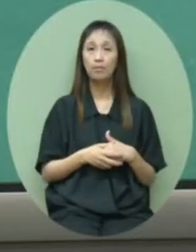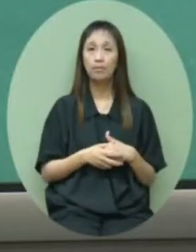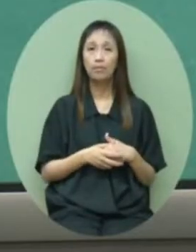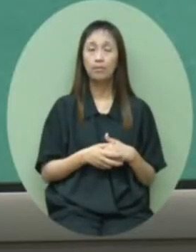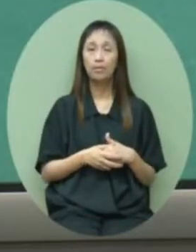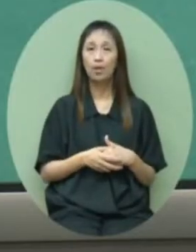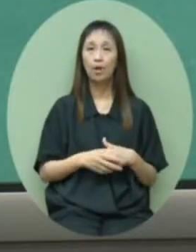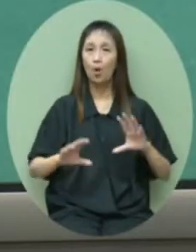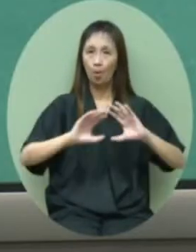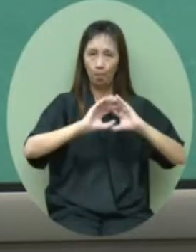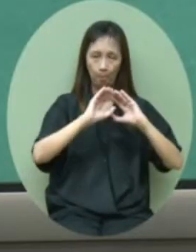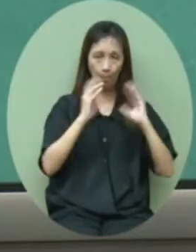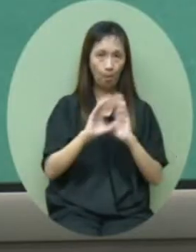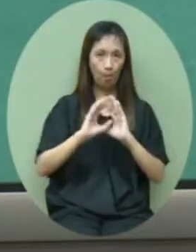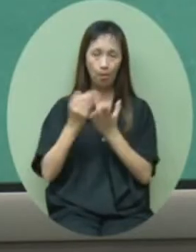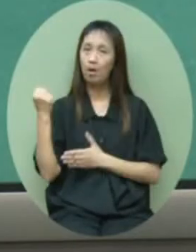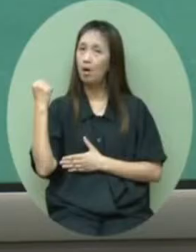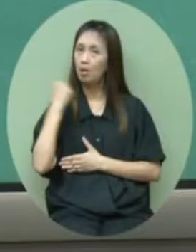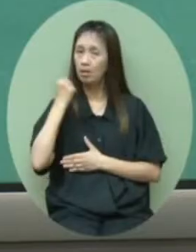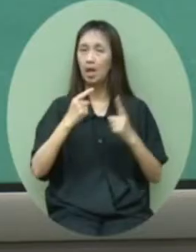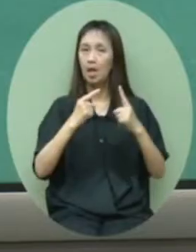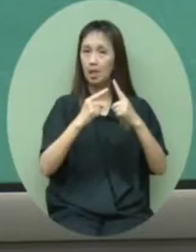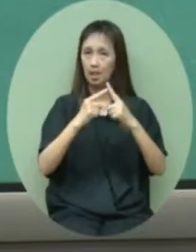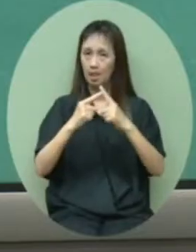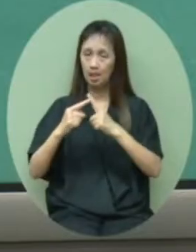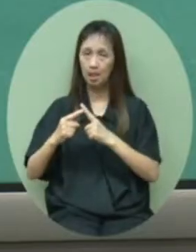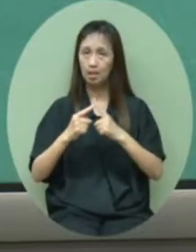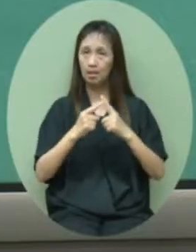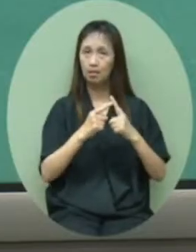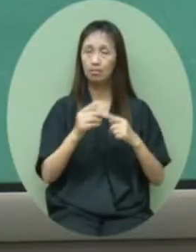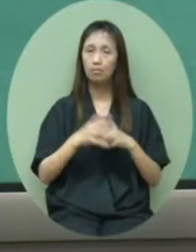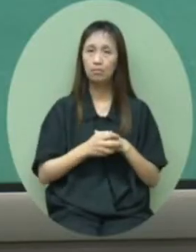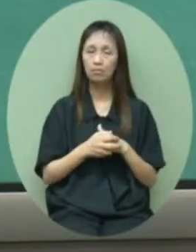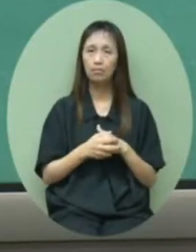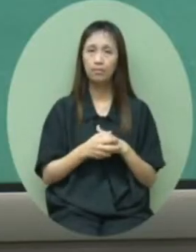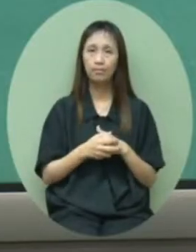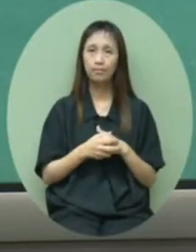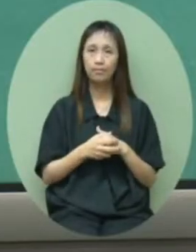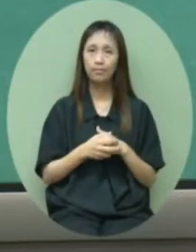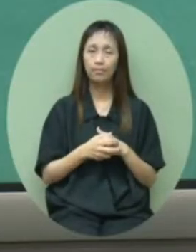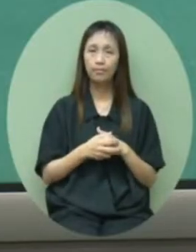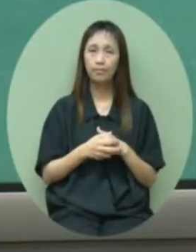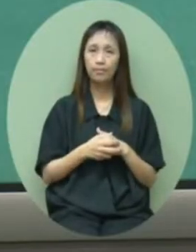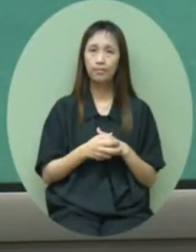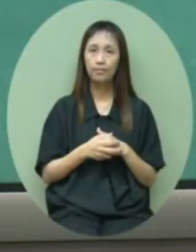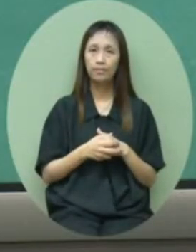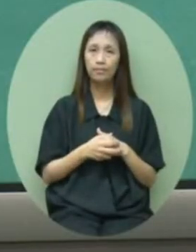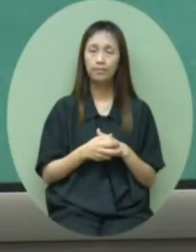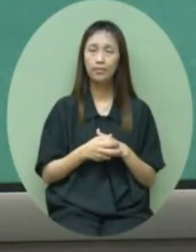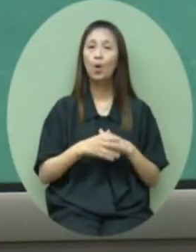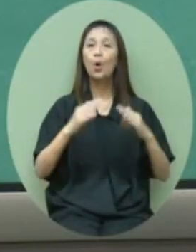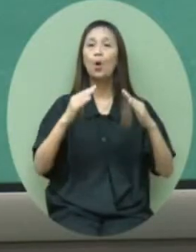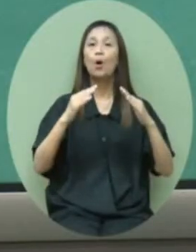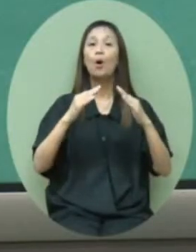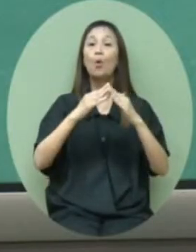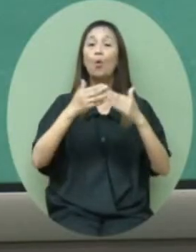up the work progress. The latest progress of key areas